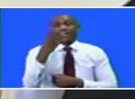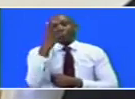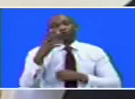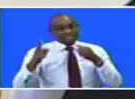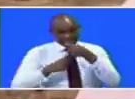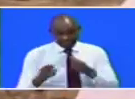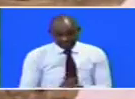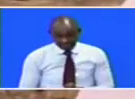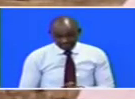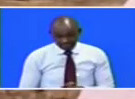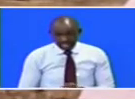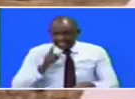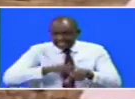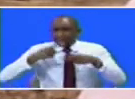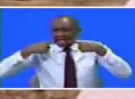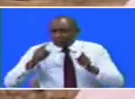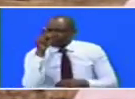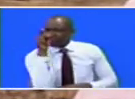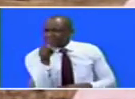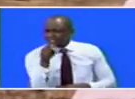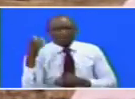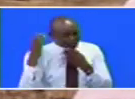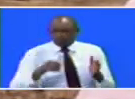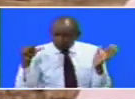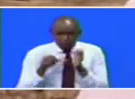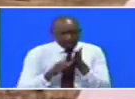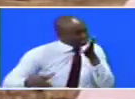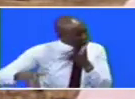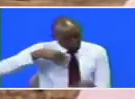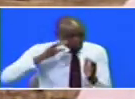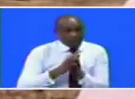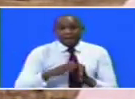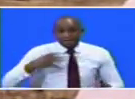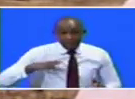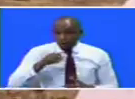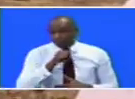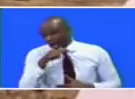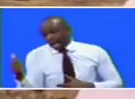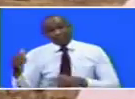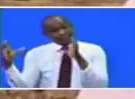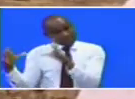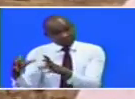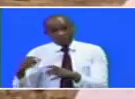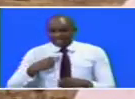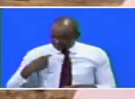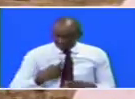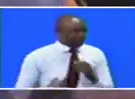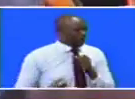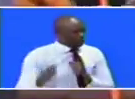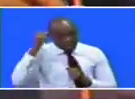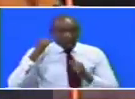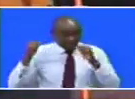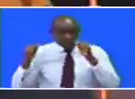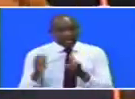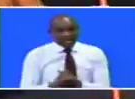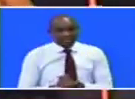46,346. The announcement sparking outrage across the town as supporters of losing candidates rose up in arms.